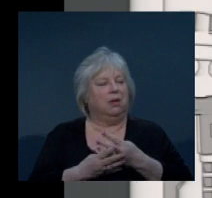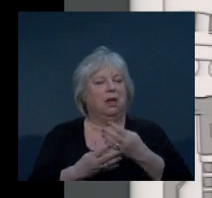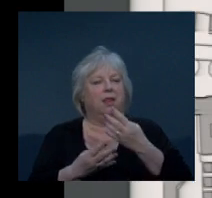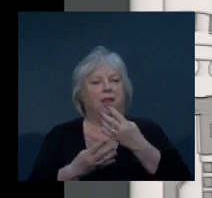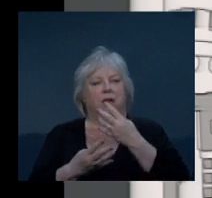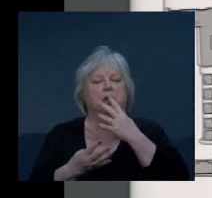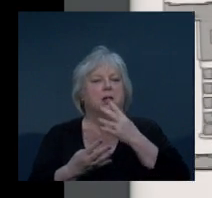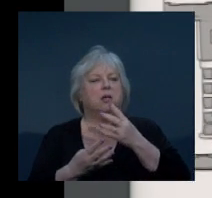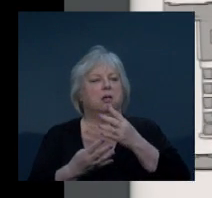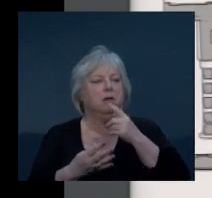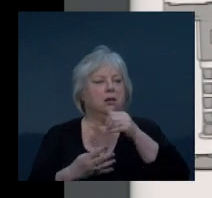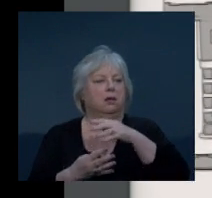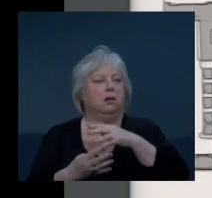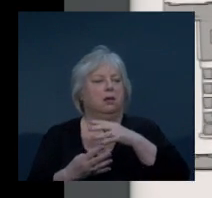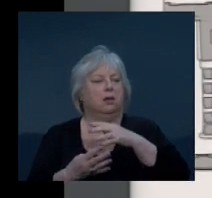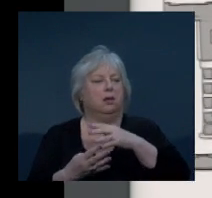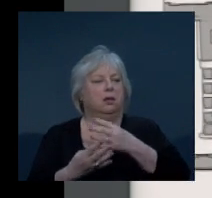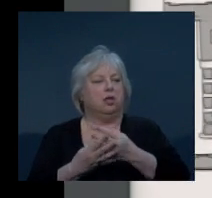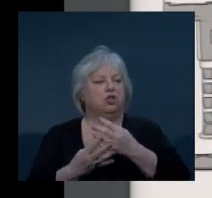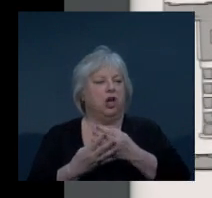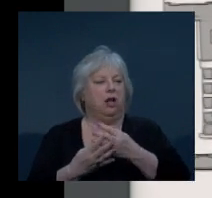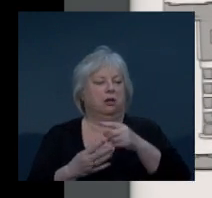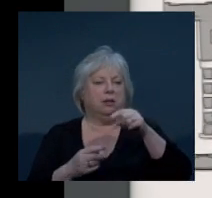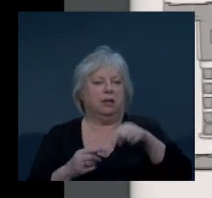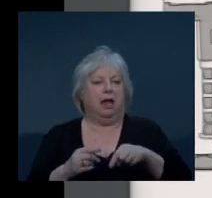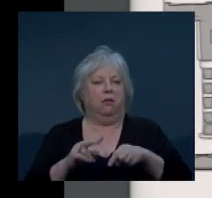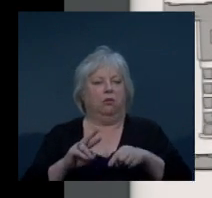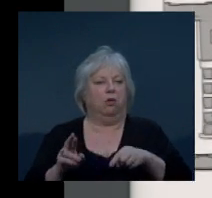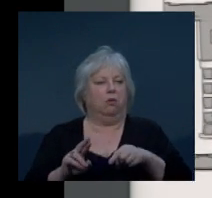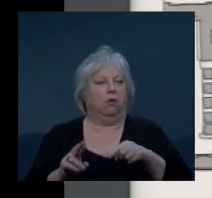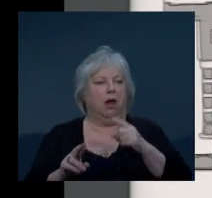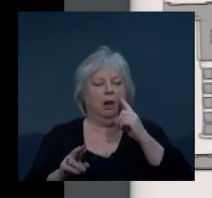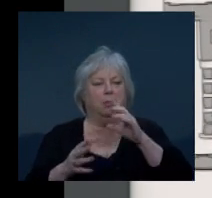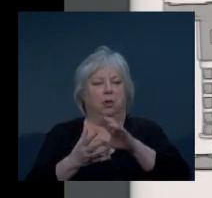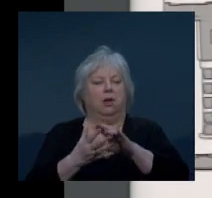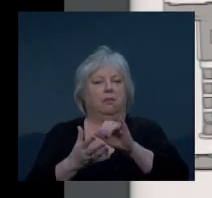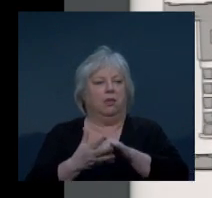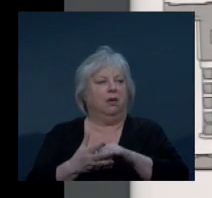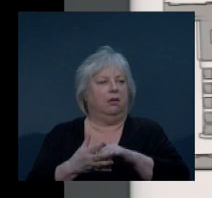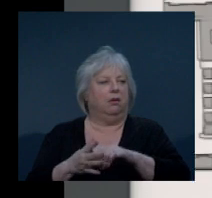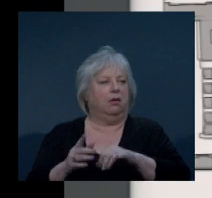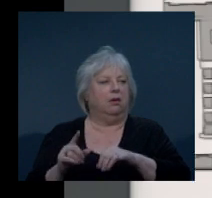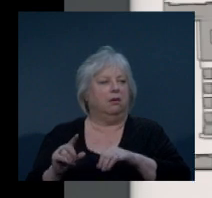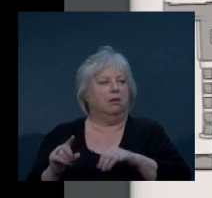The jail is just down and to the right. I believe that's over where.